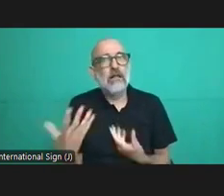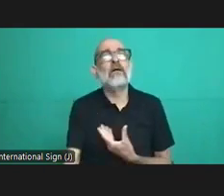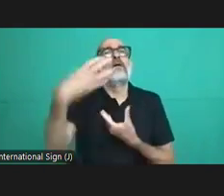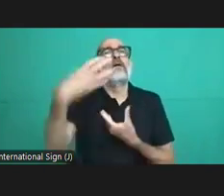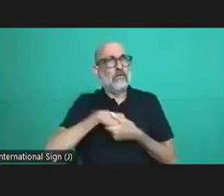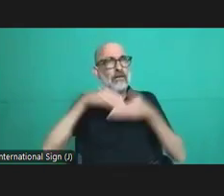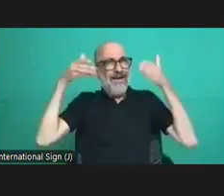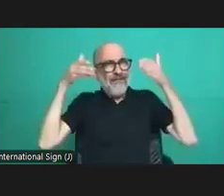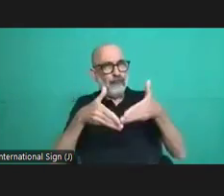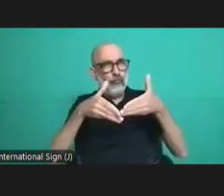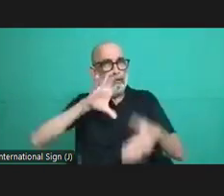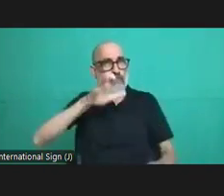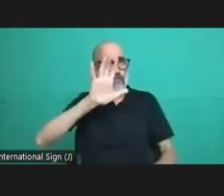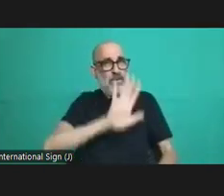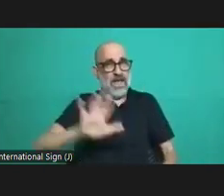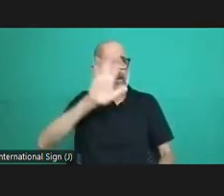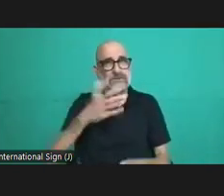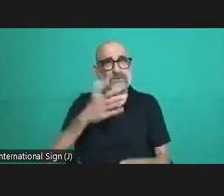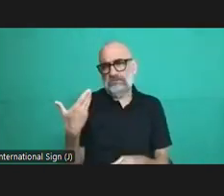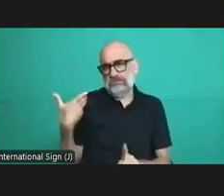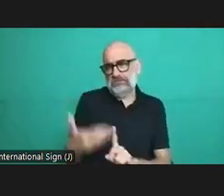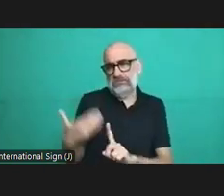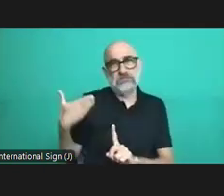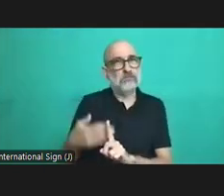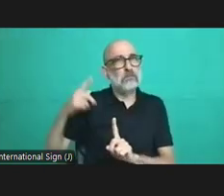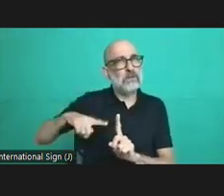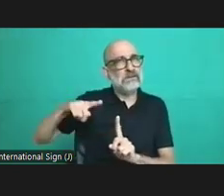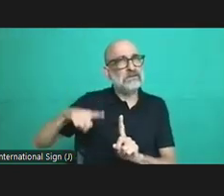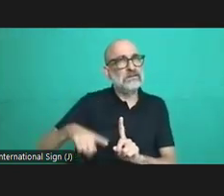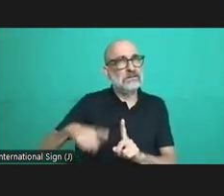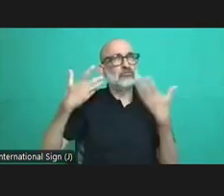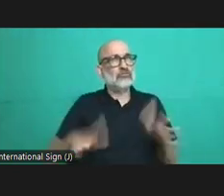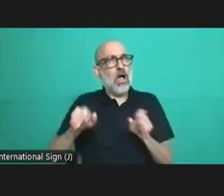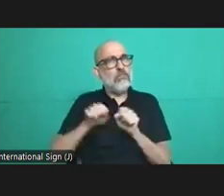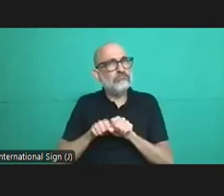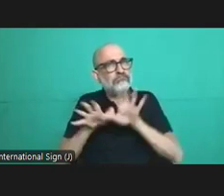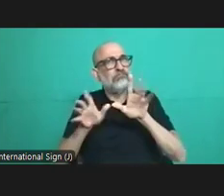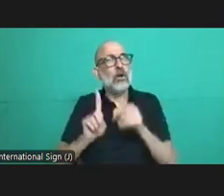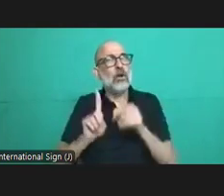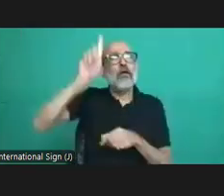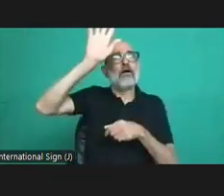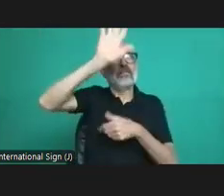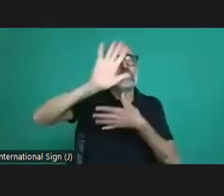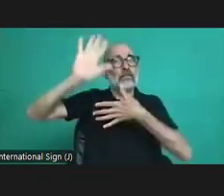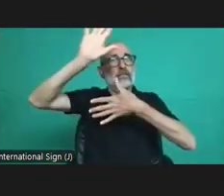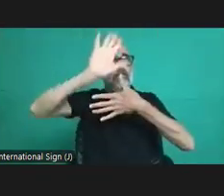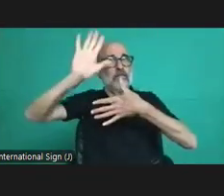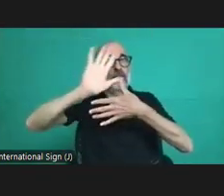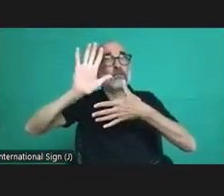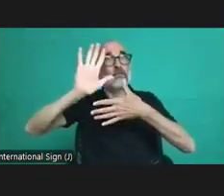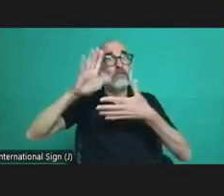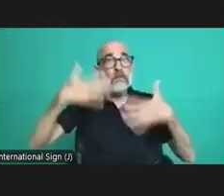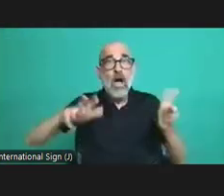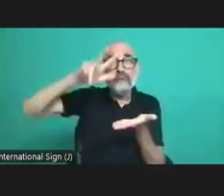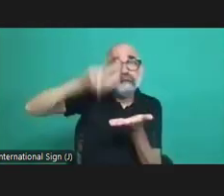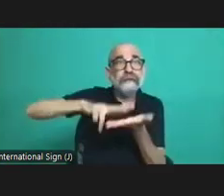because this is a structure that complements primary care services that the Ministry of Health cannot